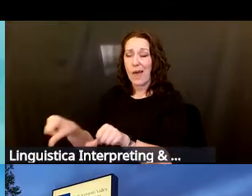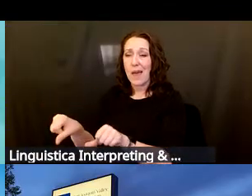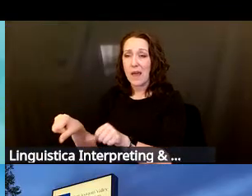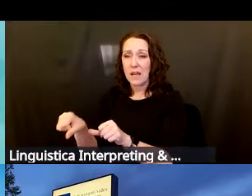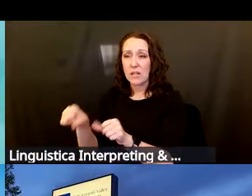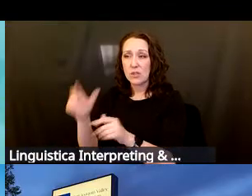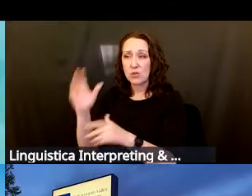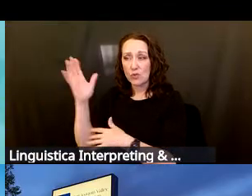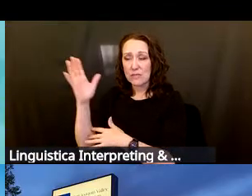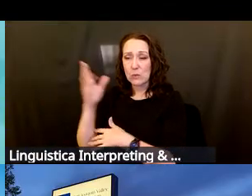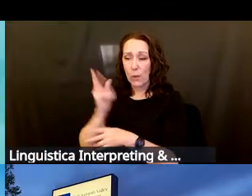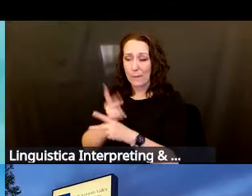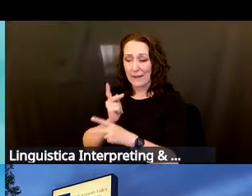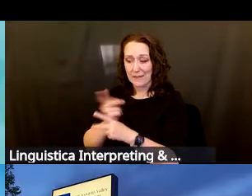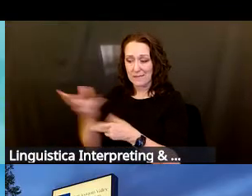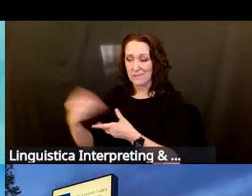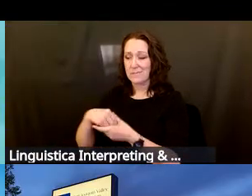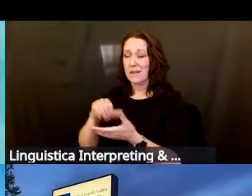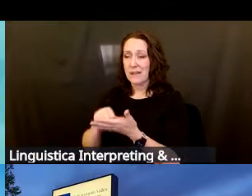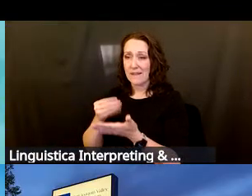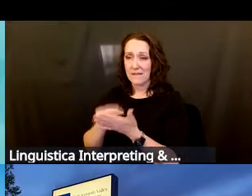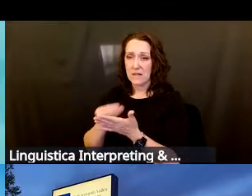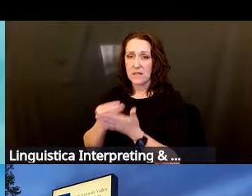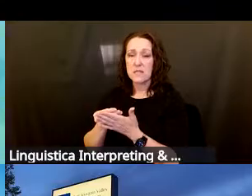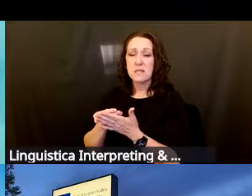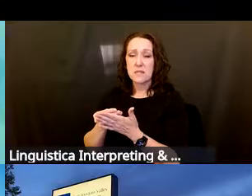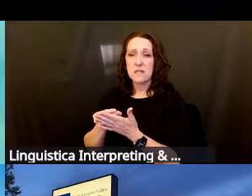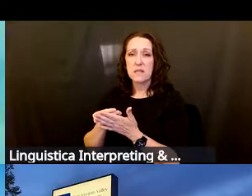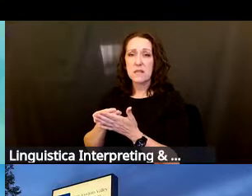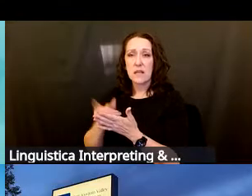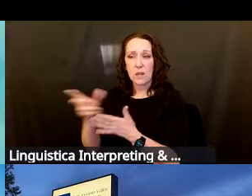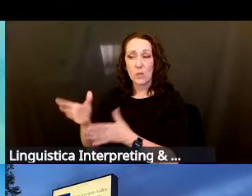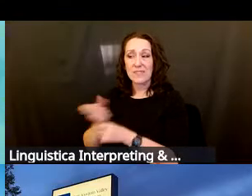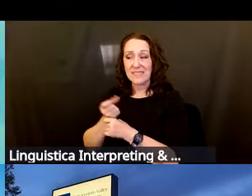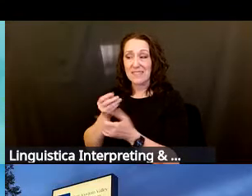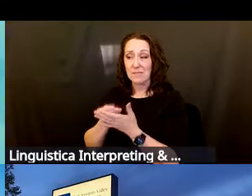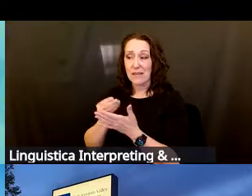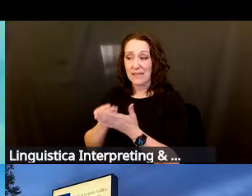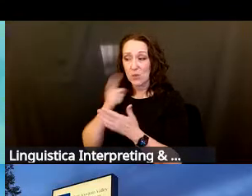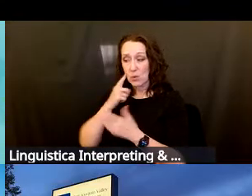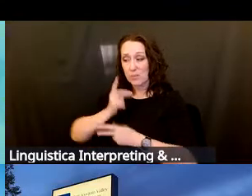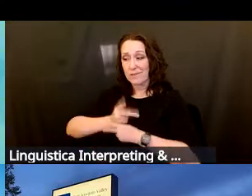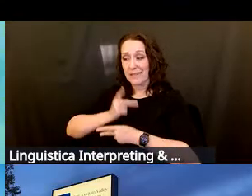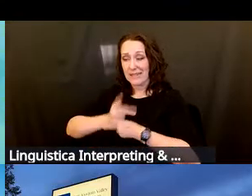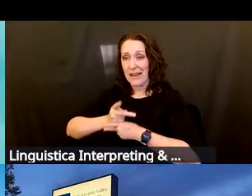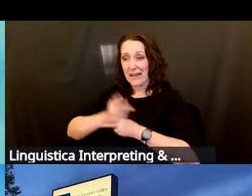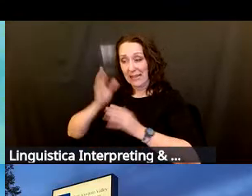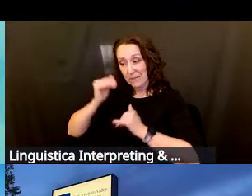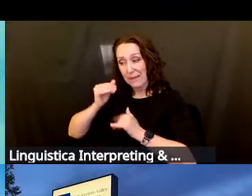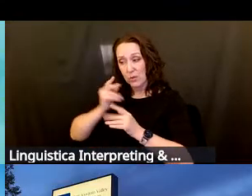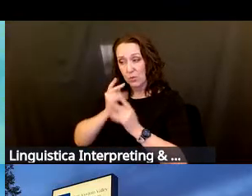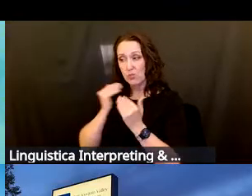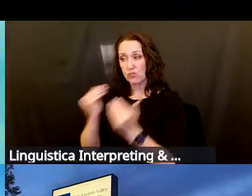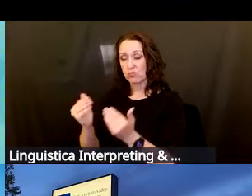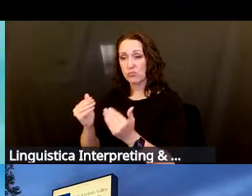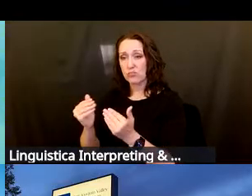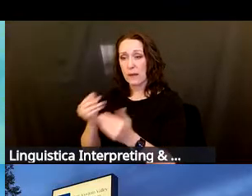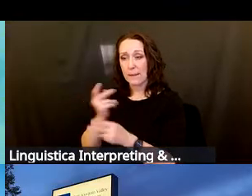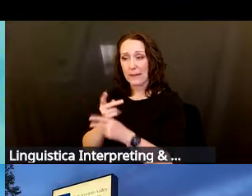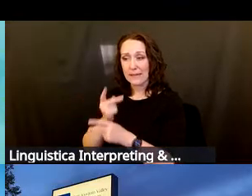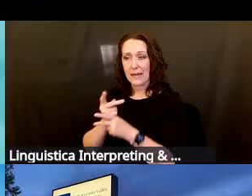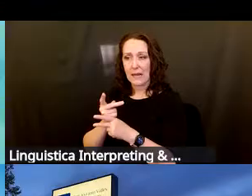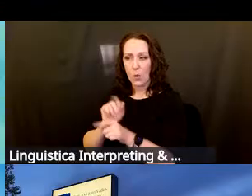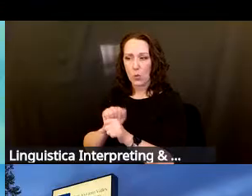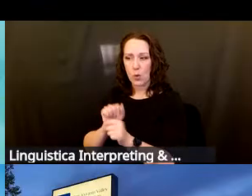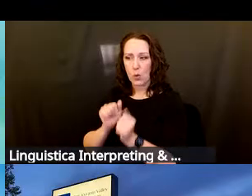maintenance is certainly a part of the funding and what they are receiving funding to maintain and expected to maintain in working with